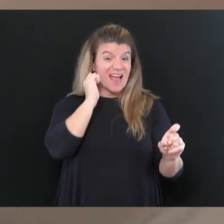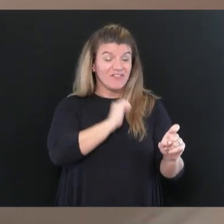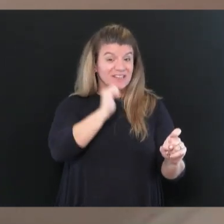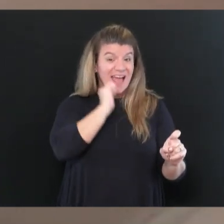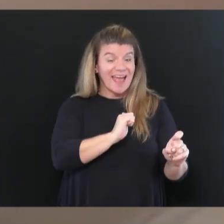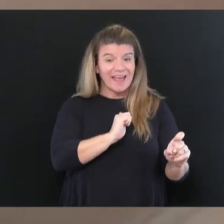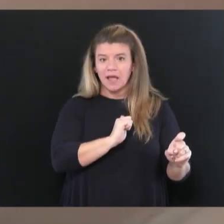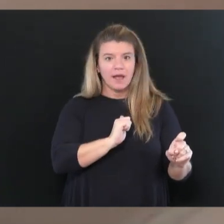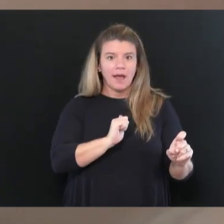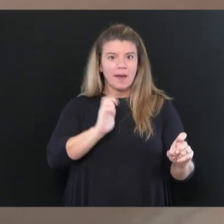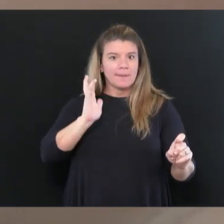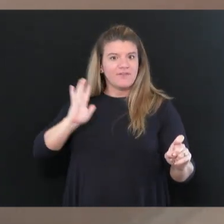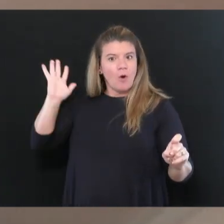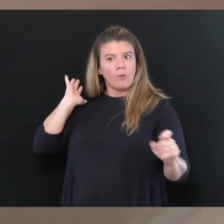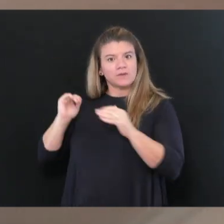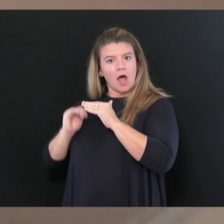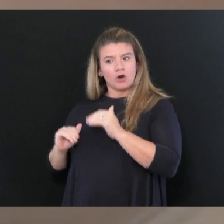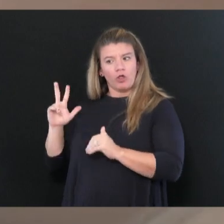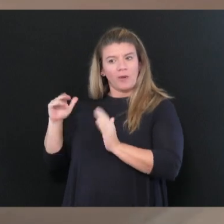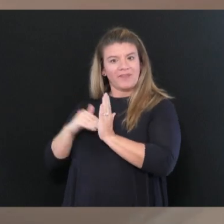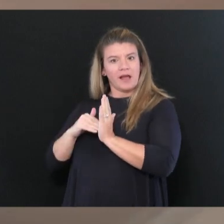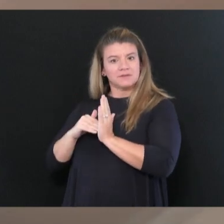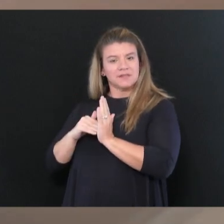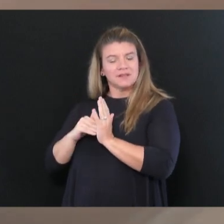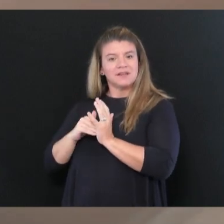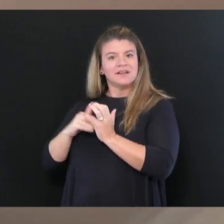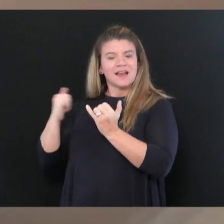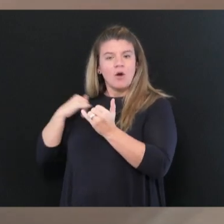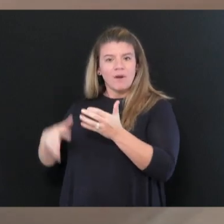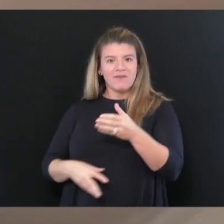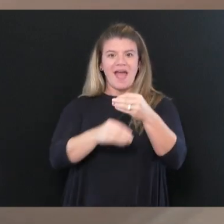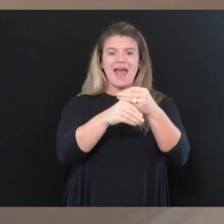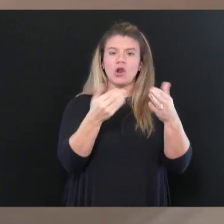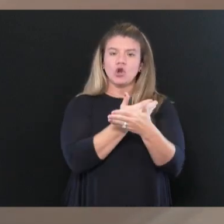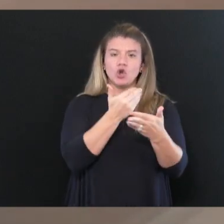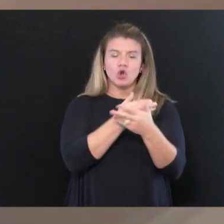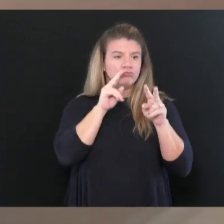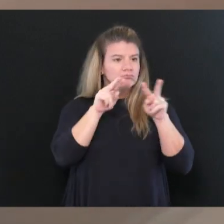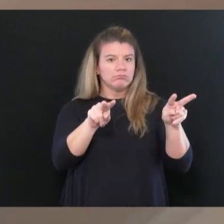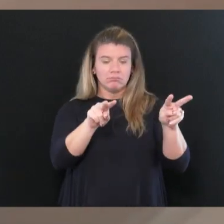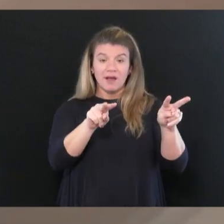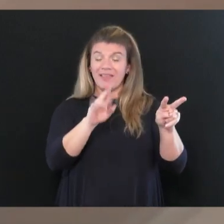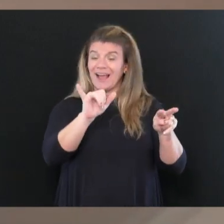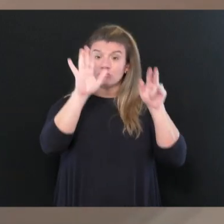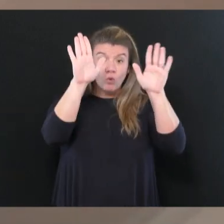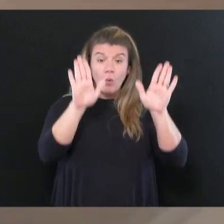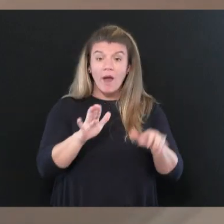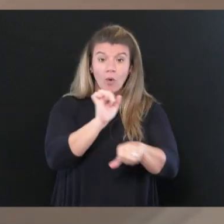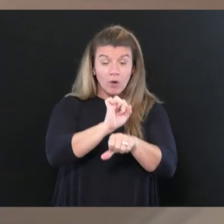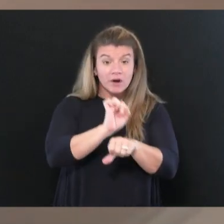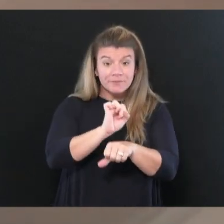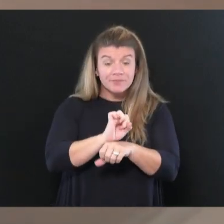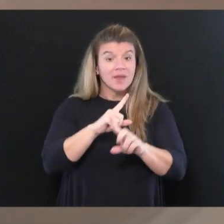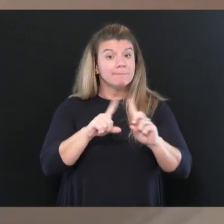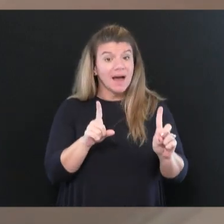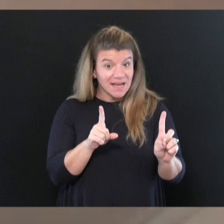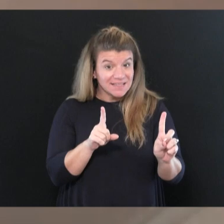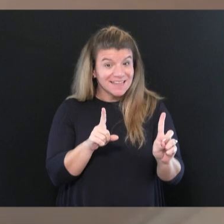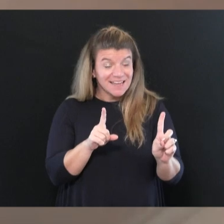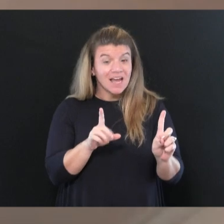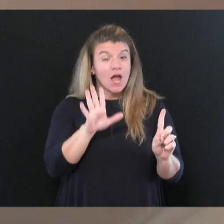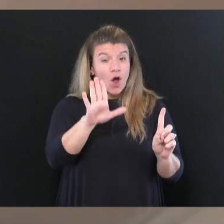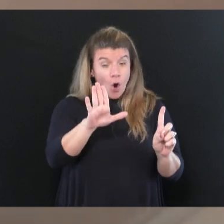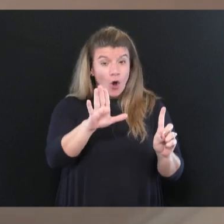under 3,000 tests a day before we added this metric, which is fantastic. But the thing that's